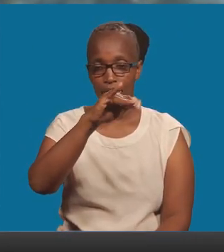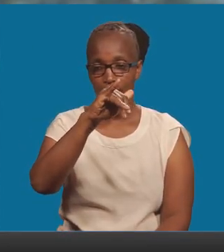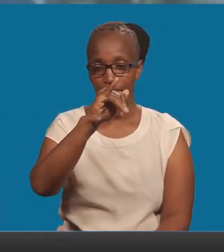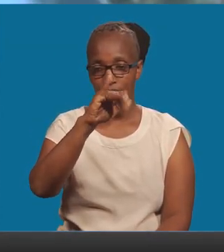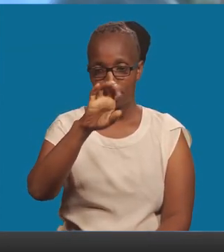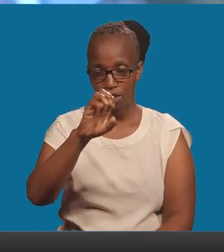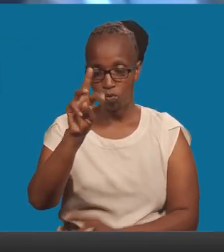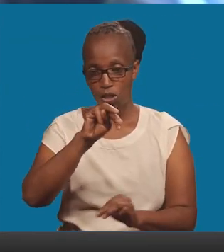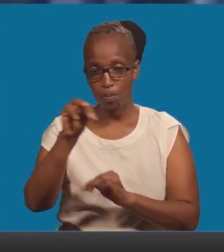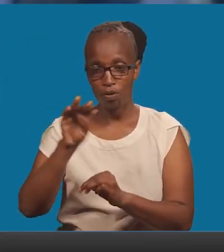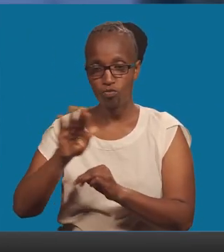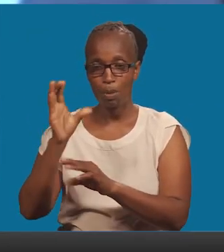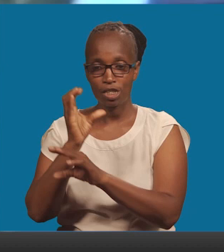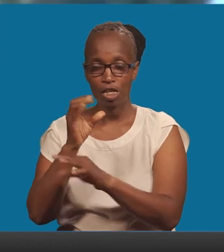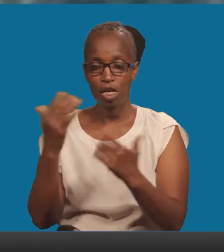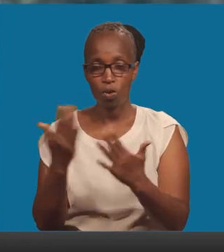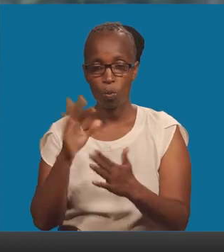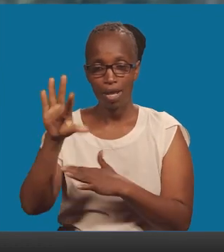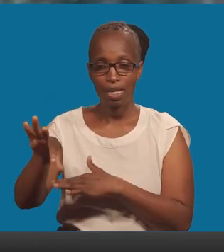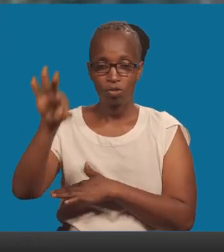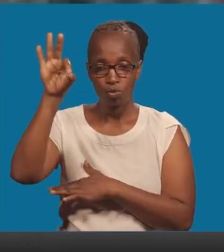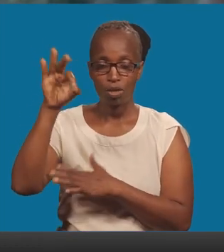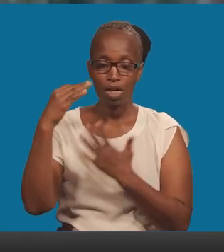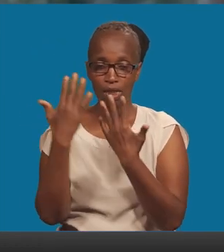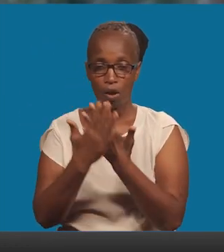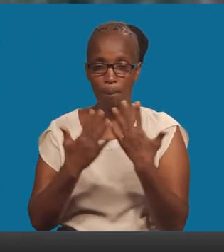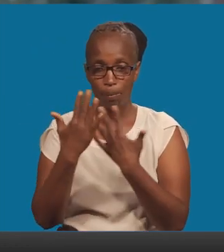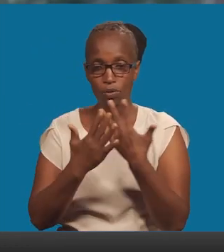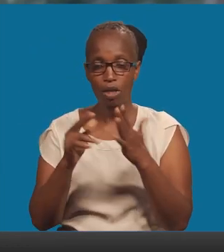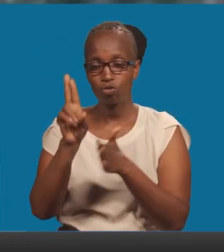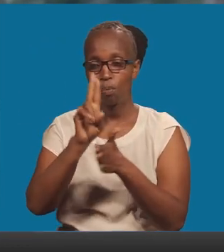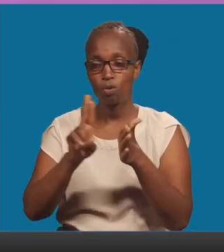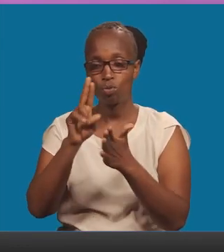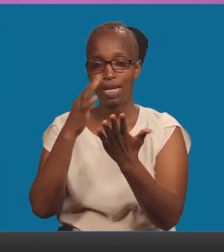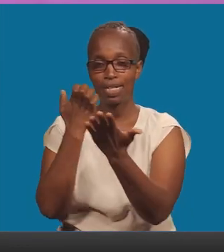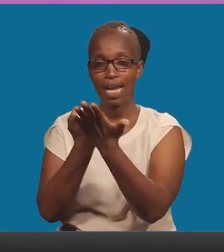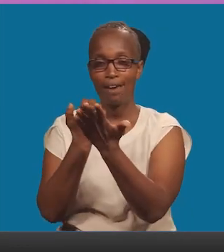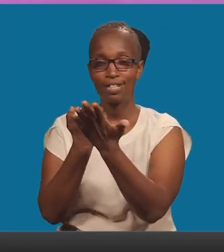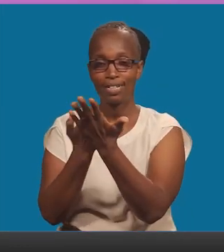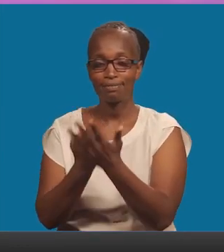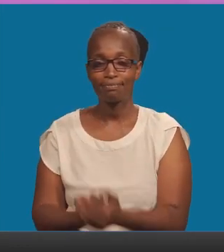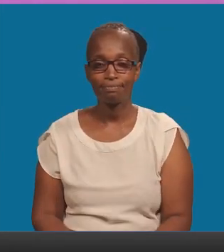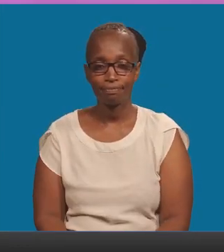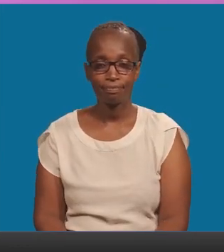kanisa lake ambapo walichukua stakabadhi na kompyuta za kutumiwa katika ushahidi.